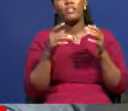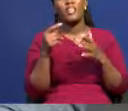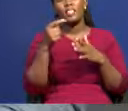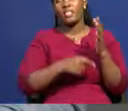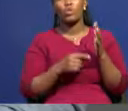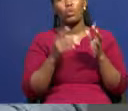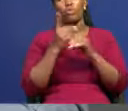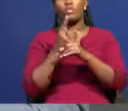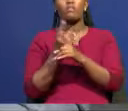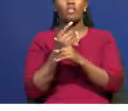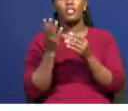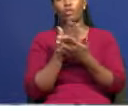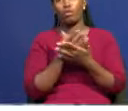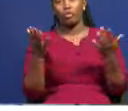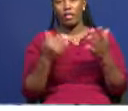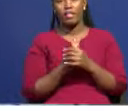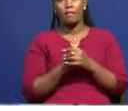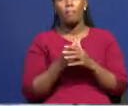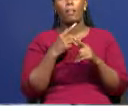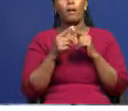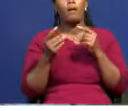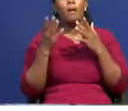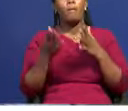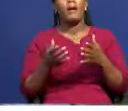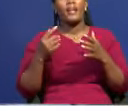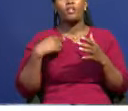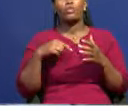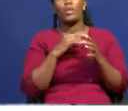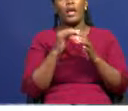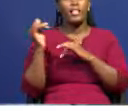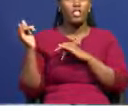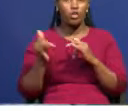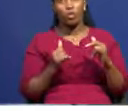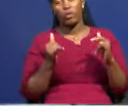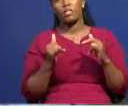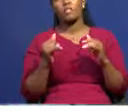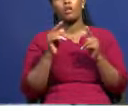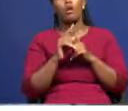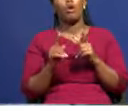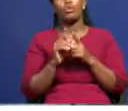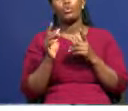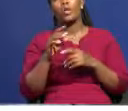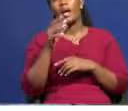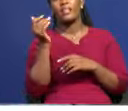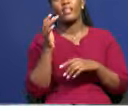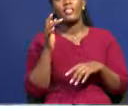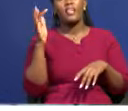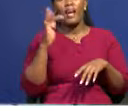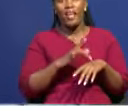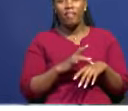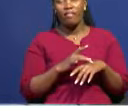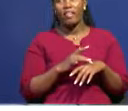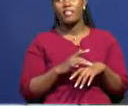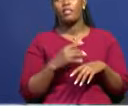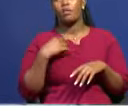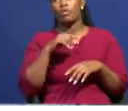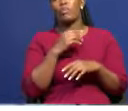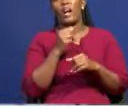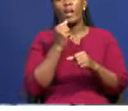softwares. But now we are introducing a tax even on distributors of software, and the net effect is that what we are doing is in a